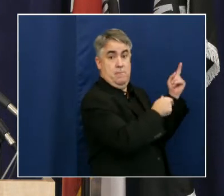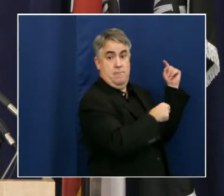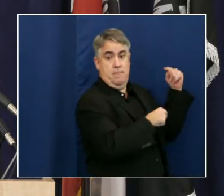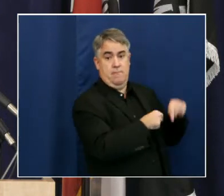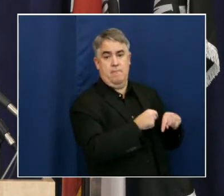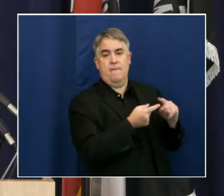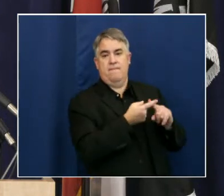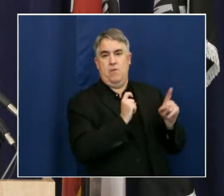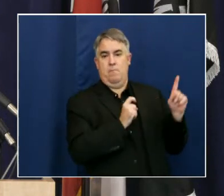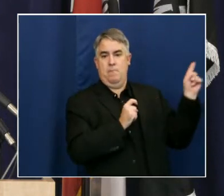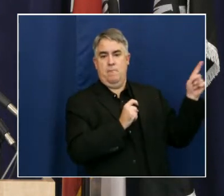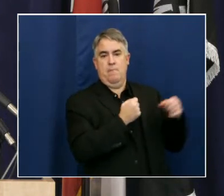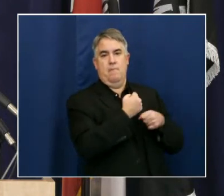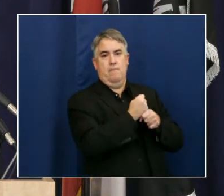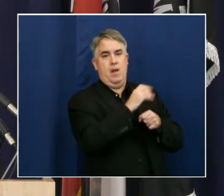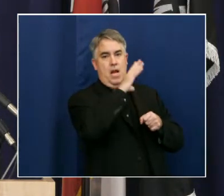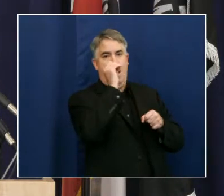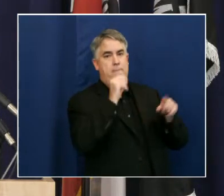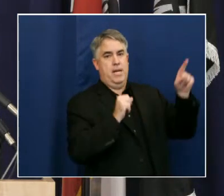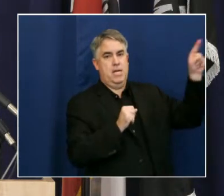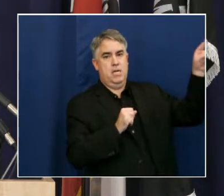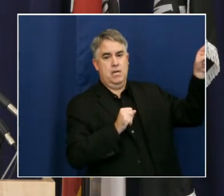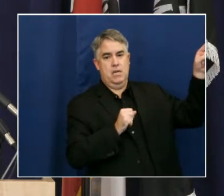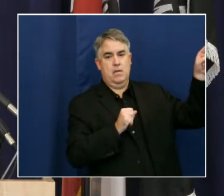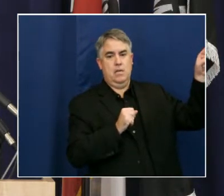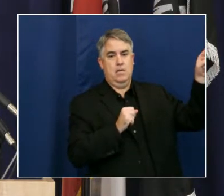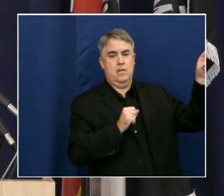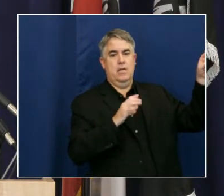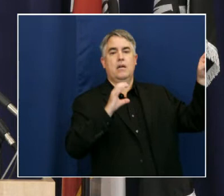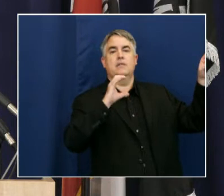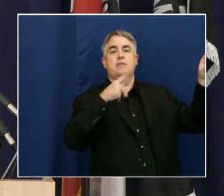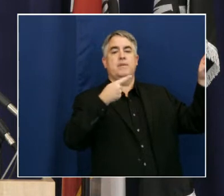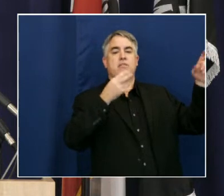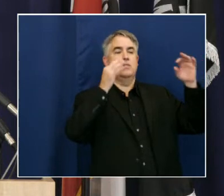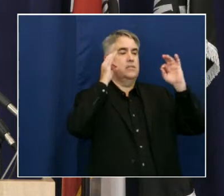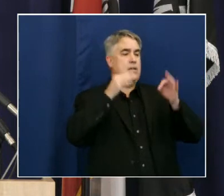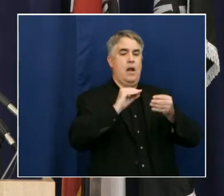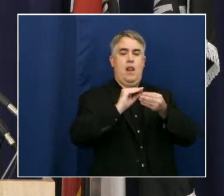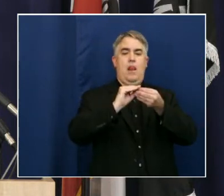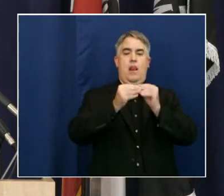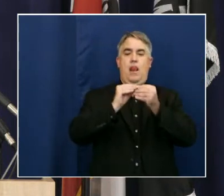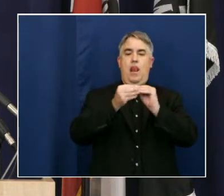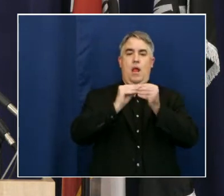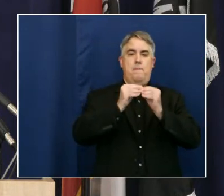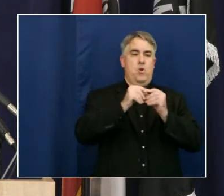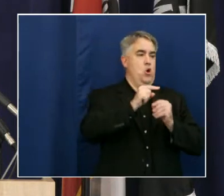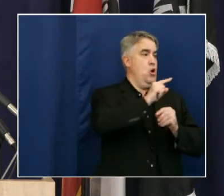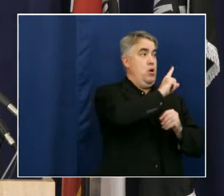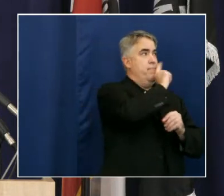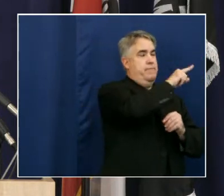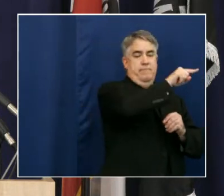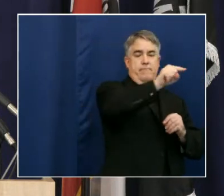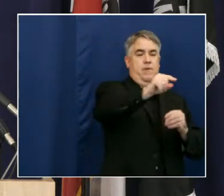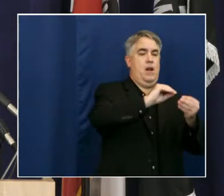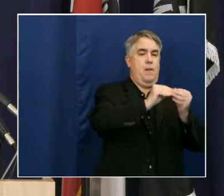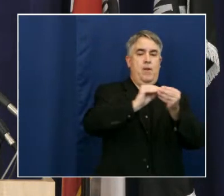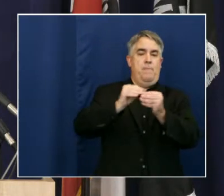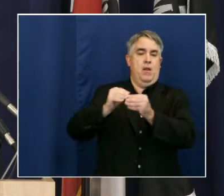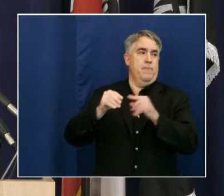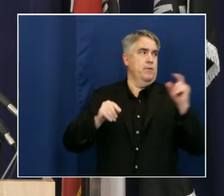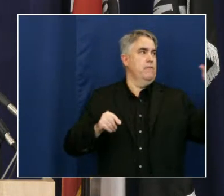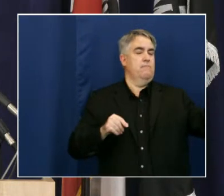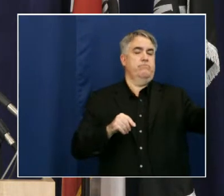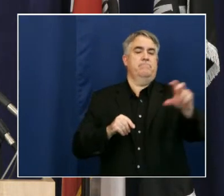from the manufacturer. But again, it's through their process, the CDPH process. Okay. And then you have additional through